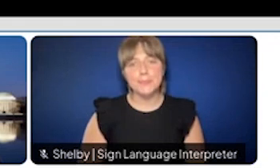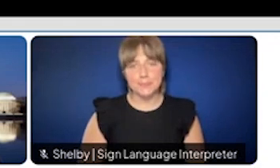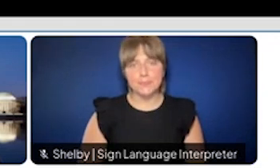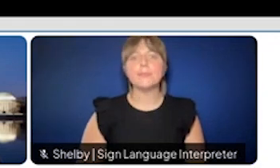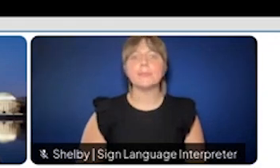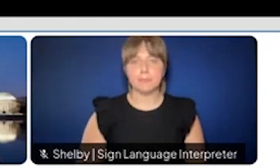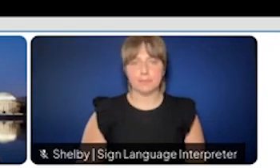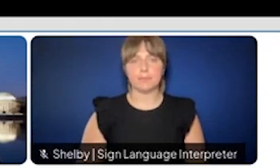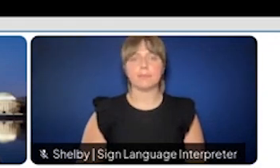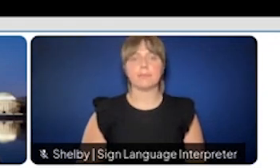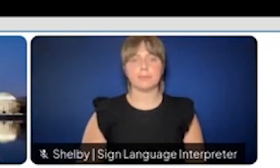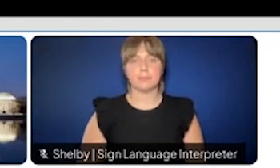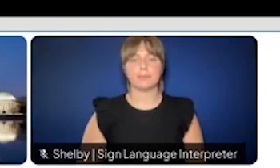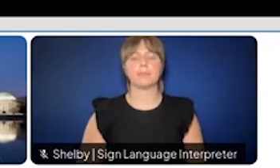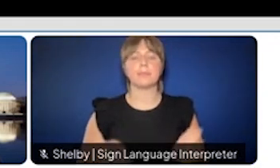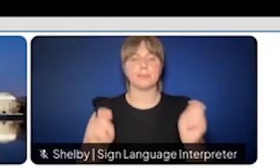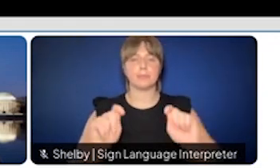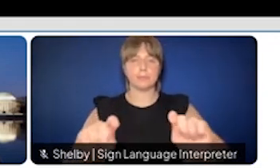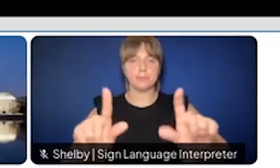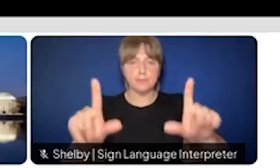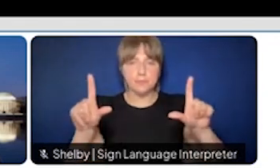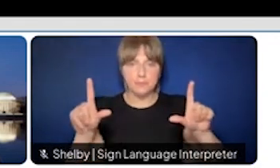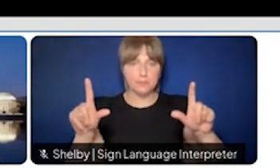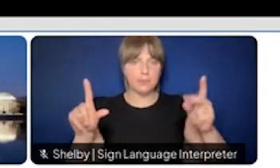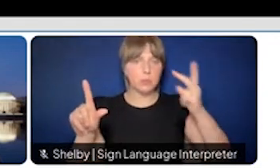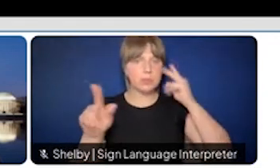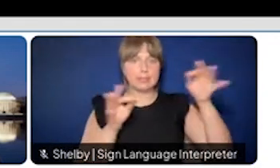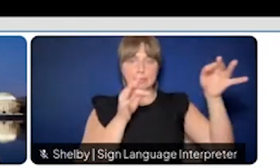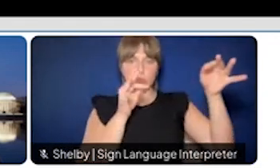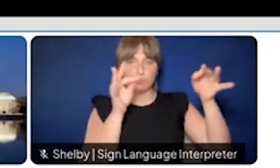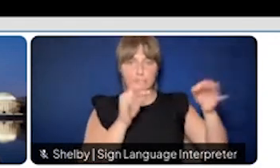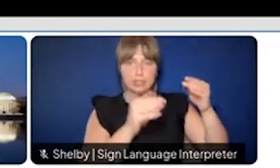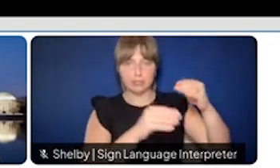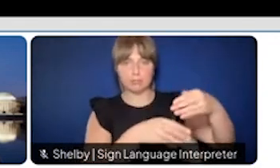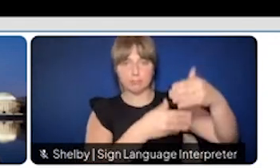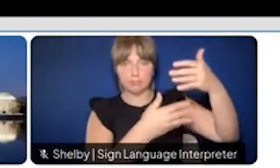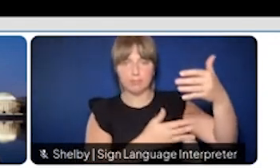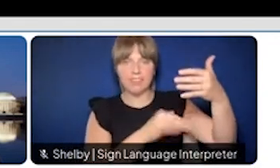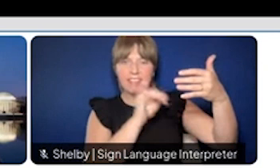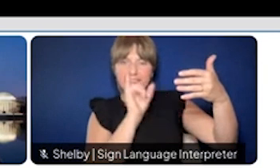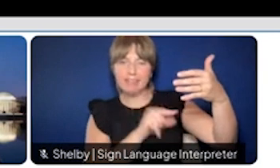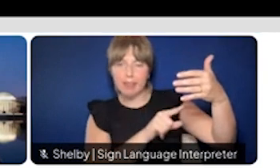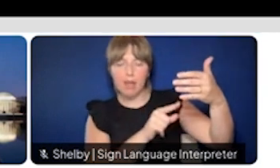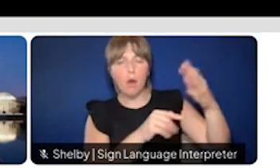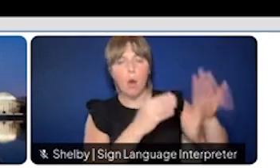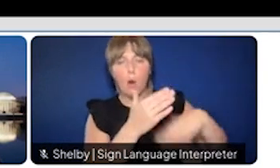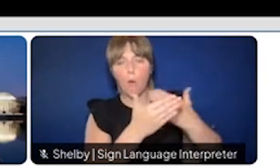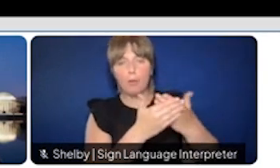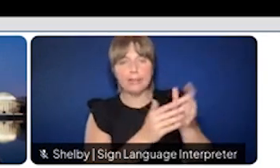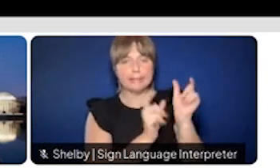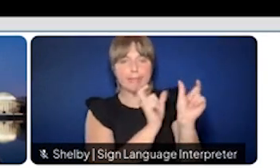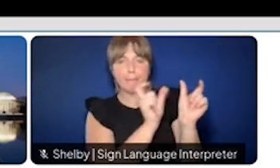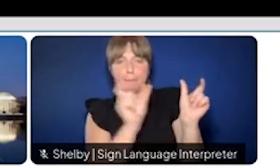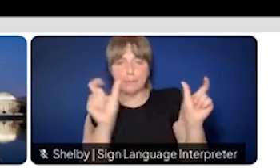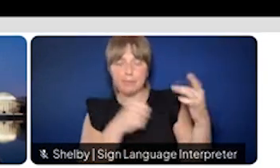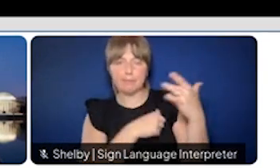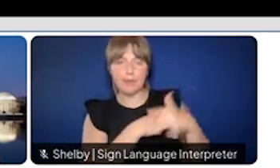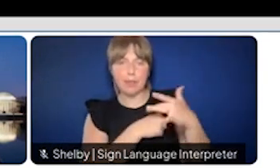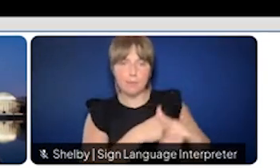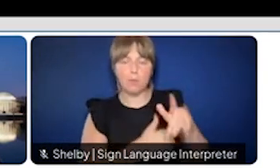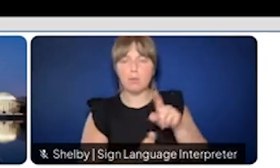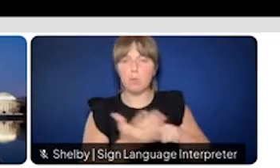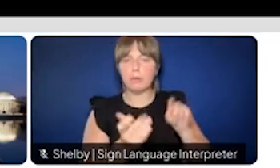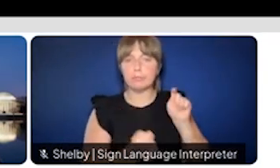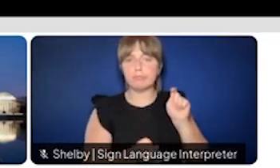Once you open it up in Excel, you get dropped on an instructions page, which just gives a breakdown of the different tabs available and what customizations you can make